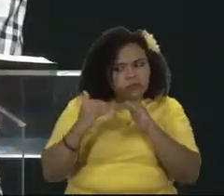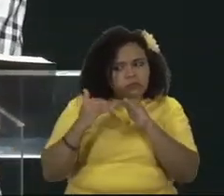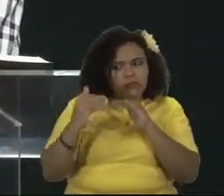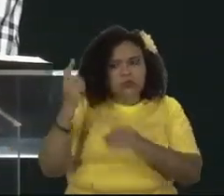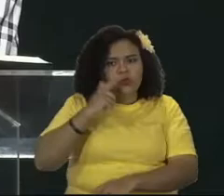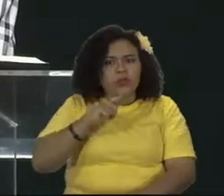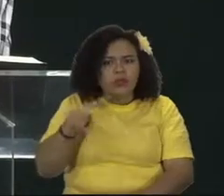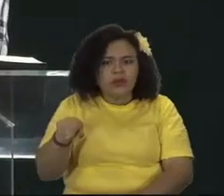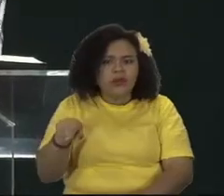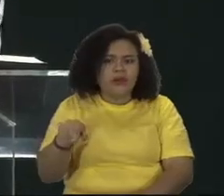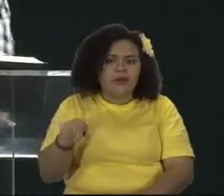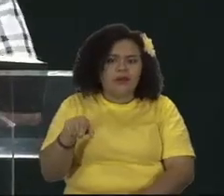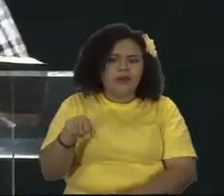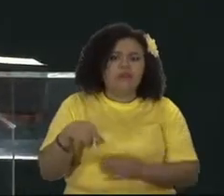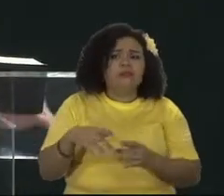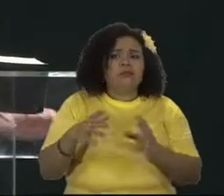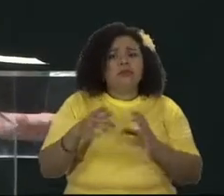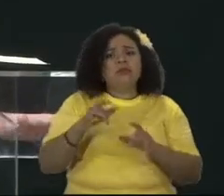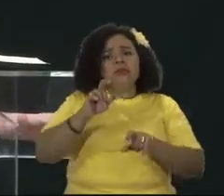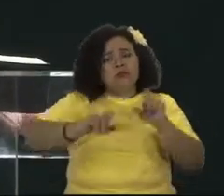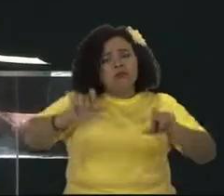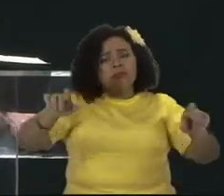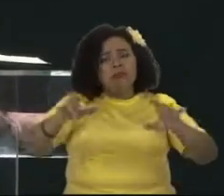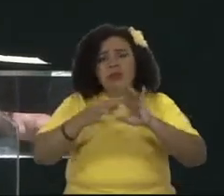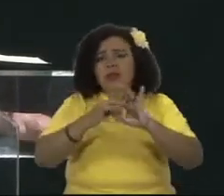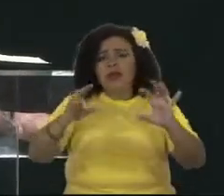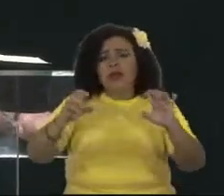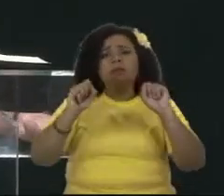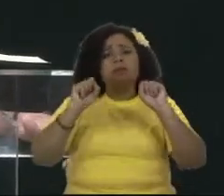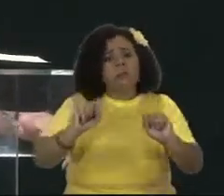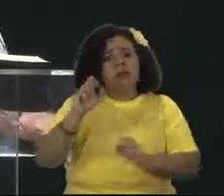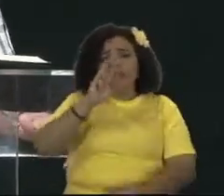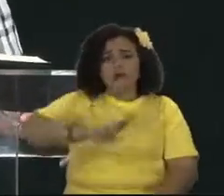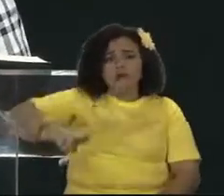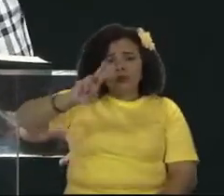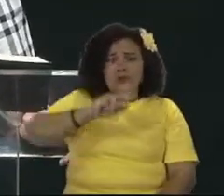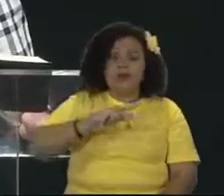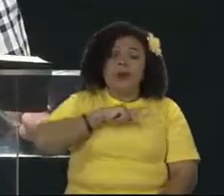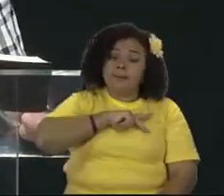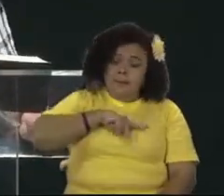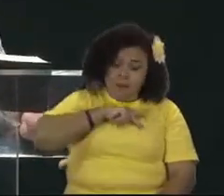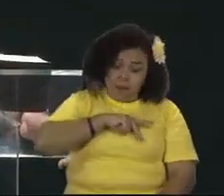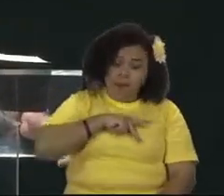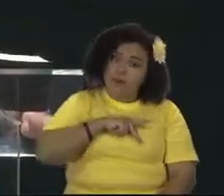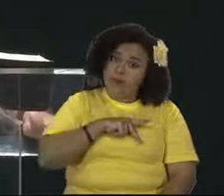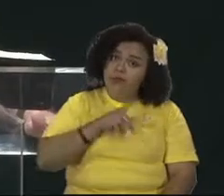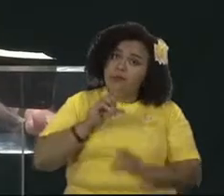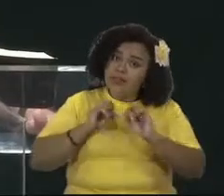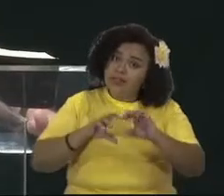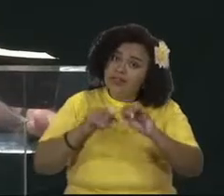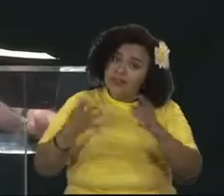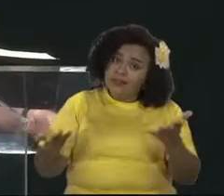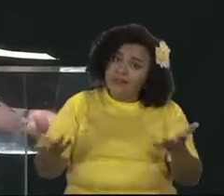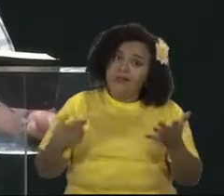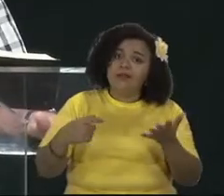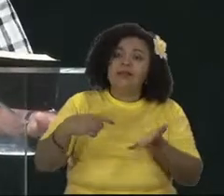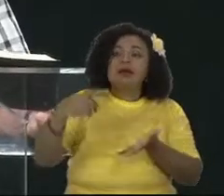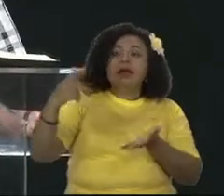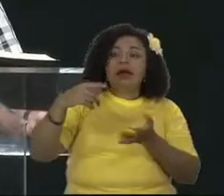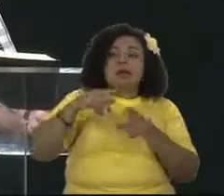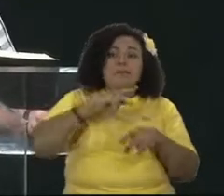Even though, as long as it is not seen, and God teaches throughout